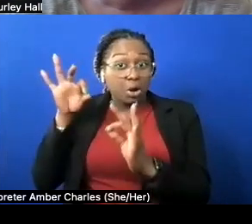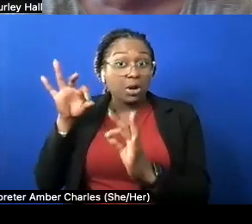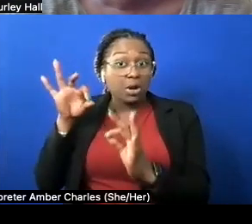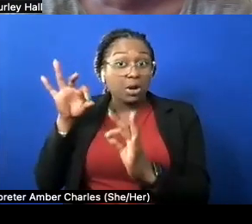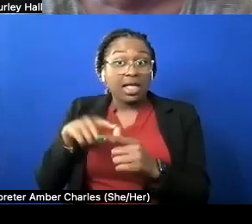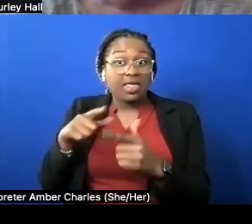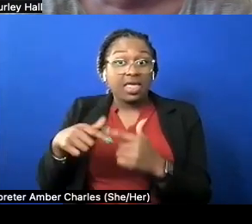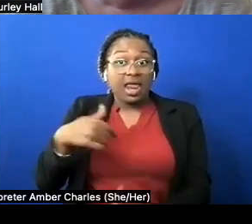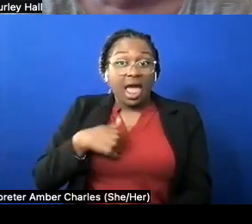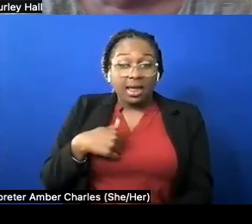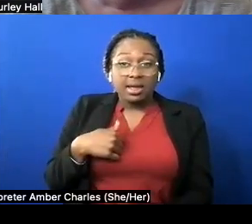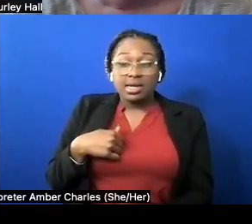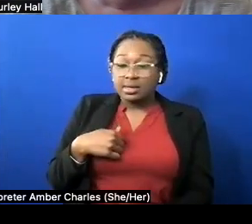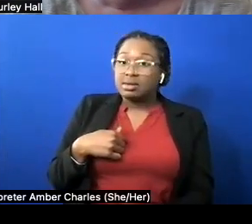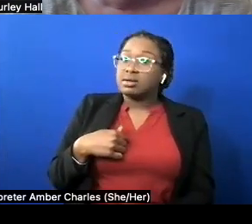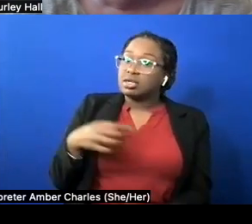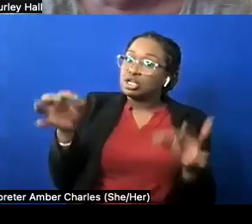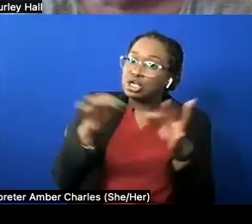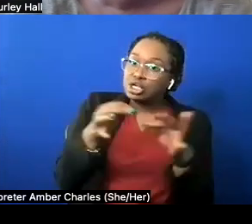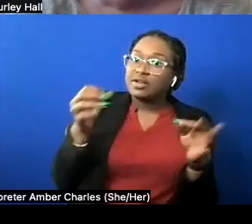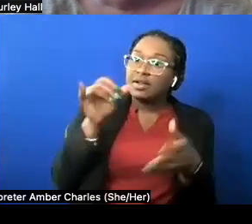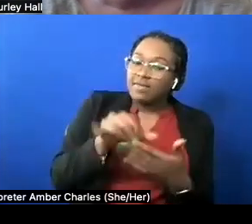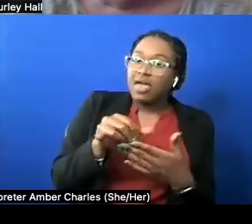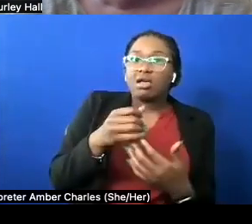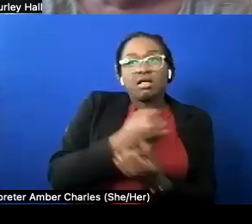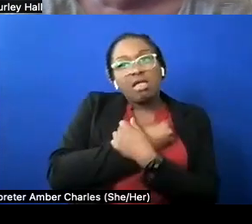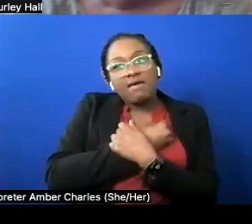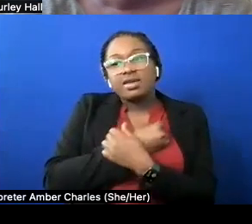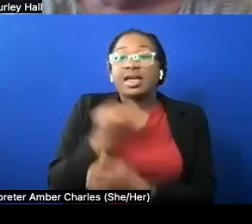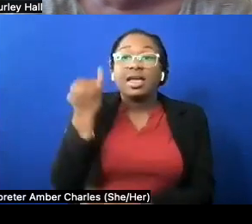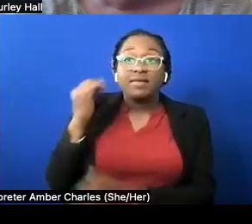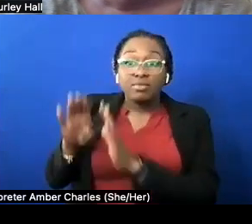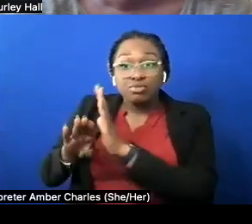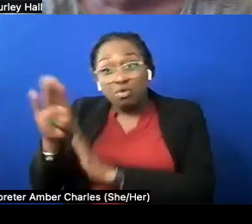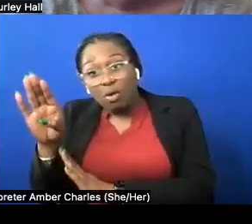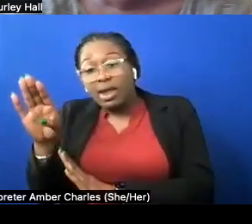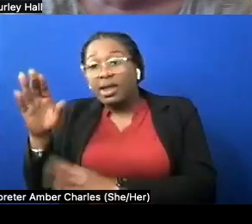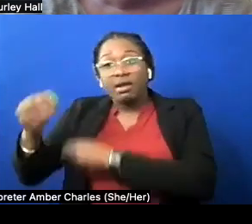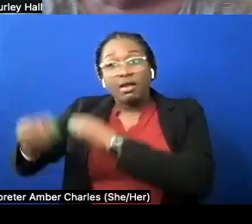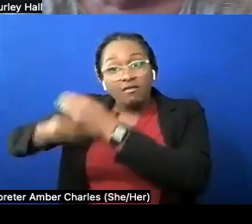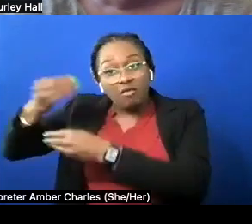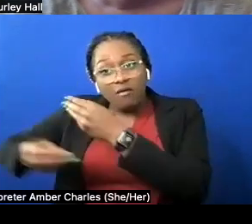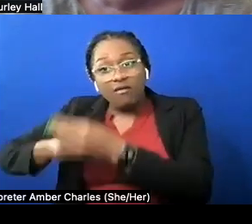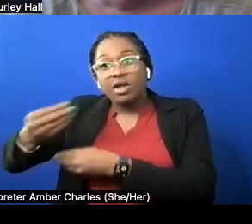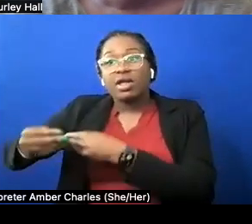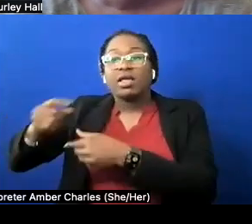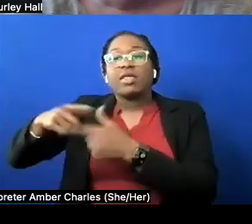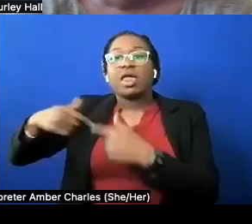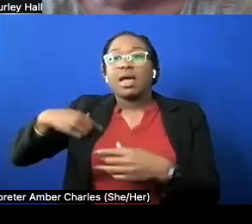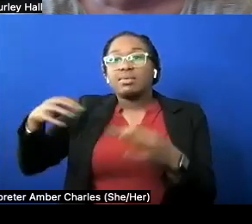deserving of loving accountability. If I am growing and evolving, then I'm deserving of